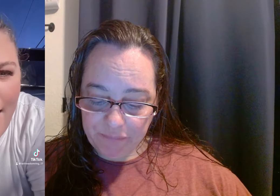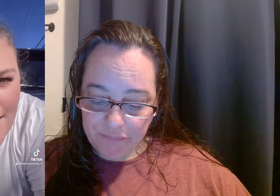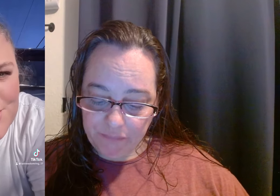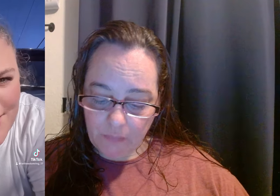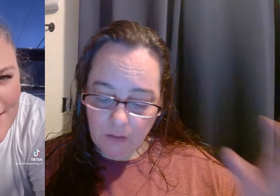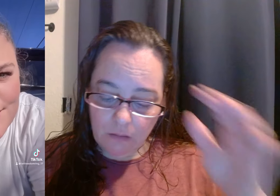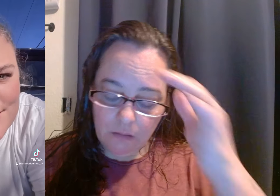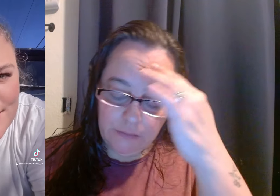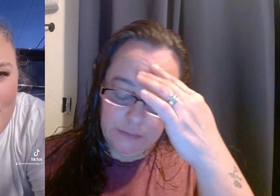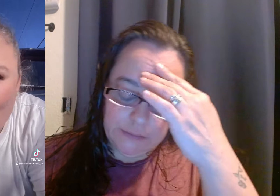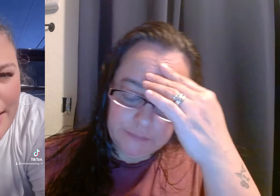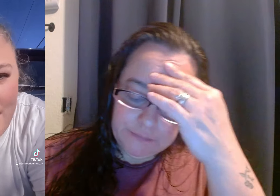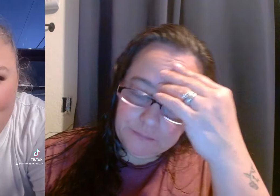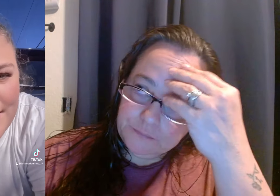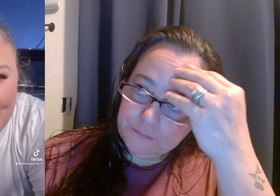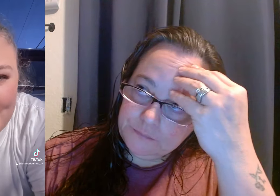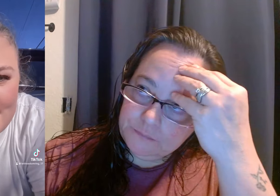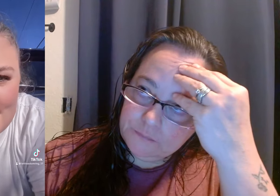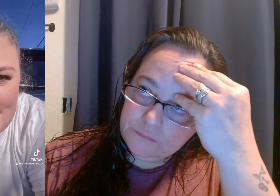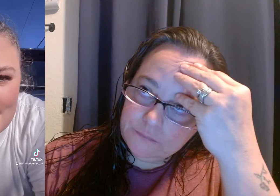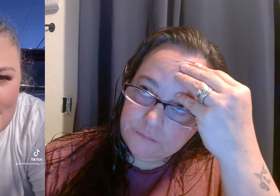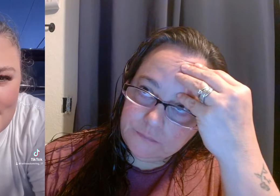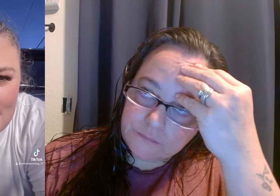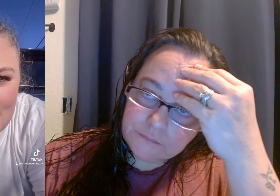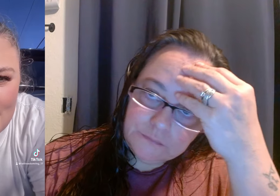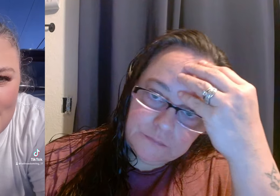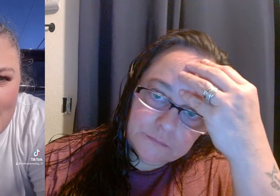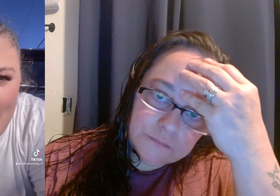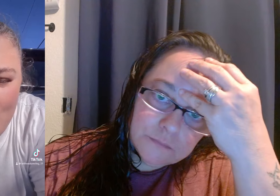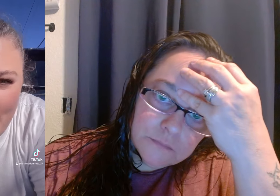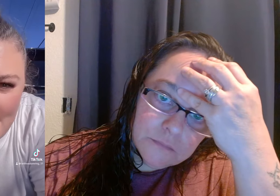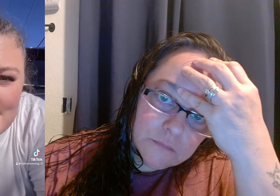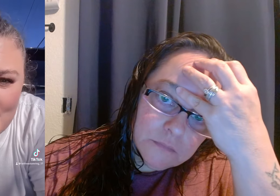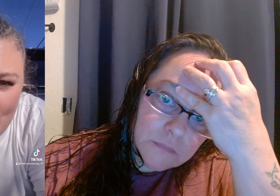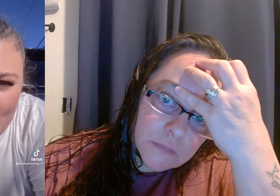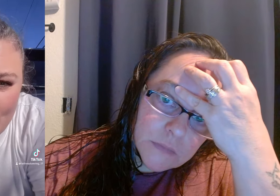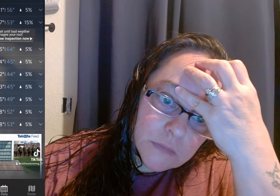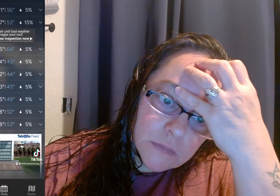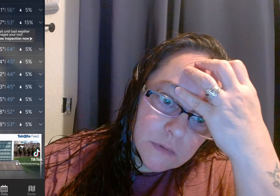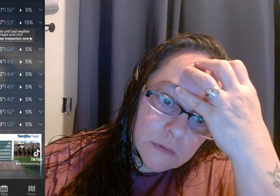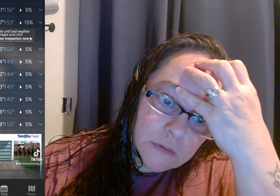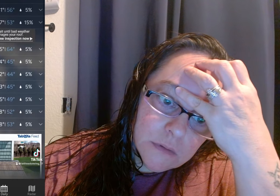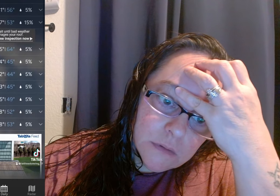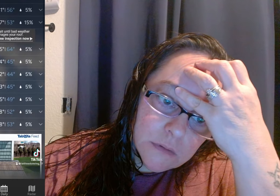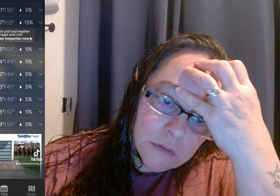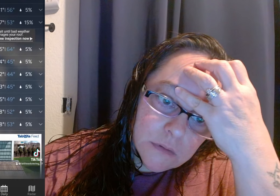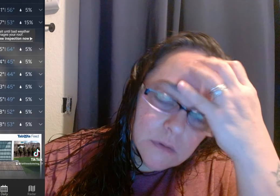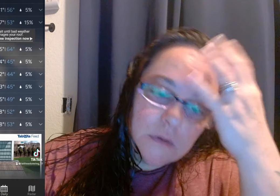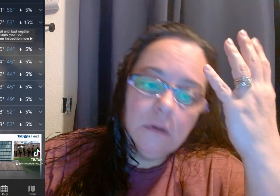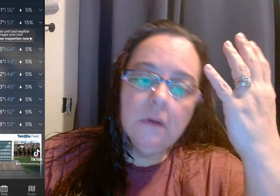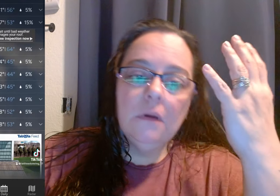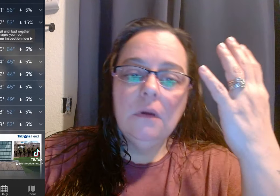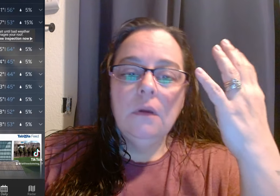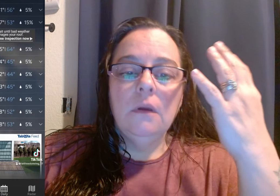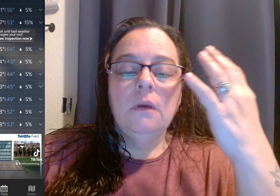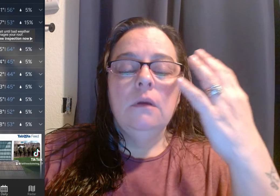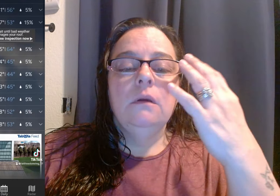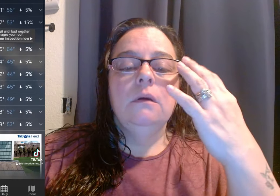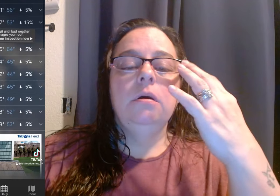are contrails. We know the difference. And we also know my weather said Friday was